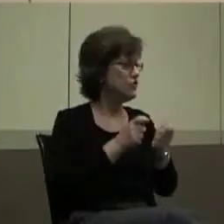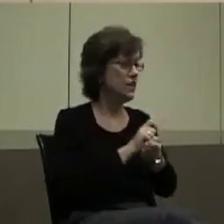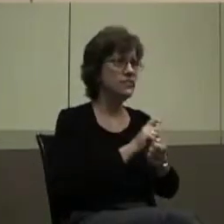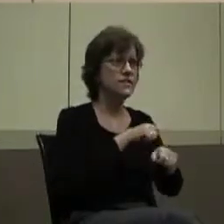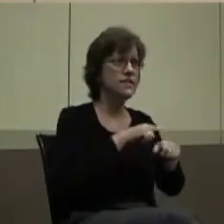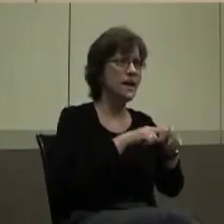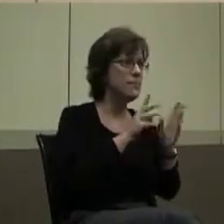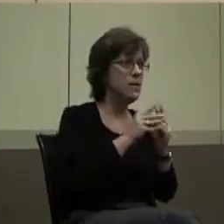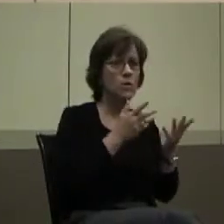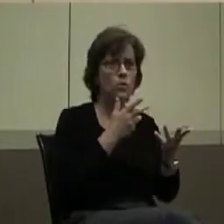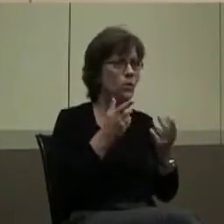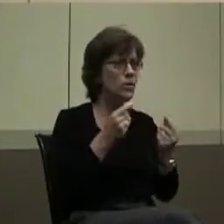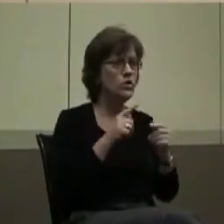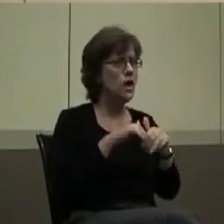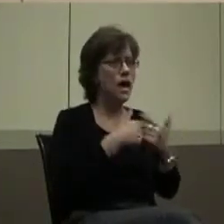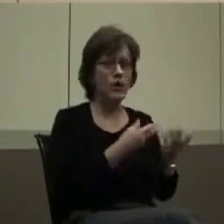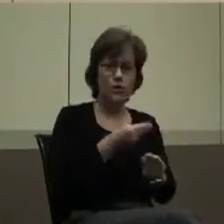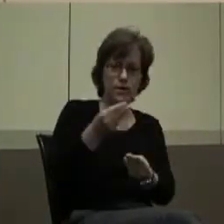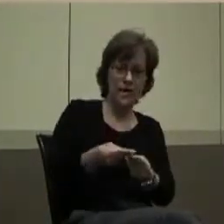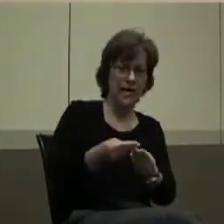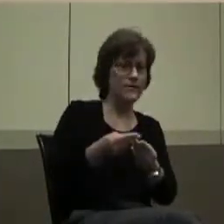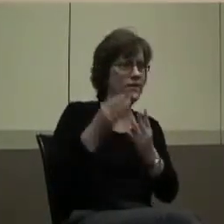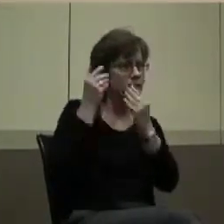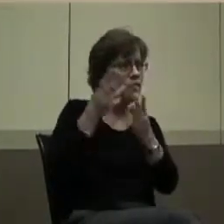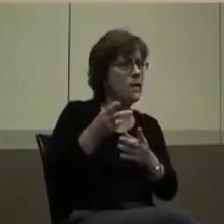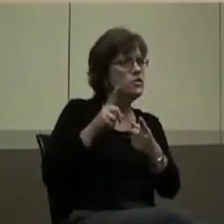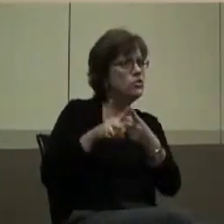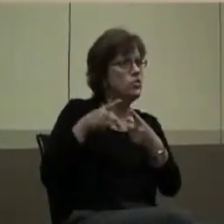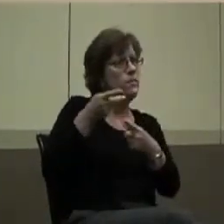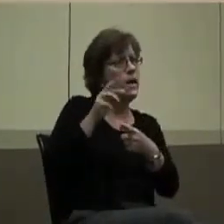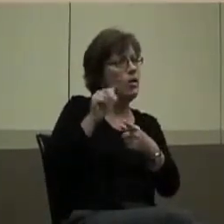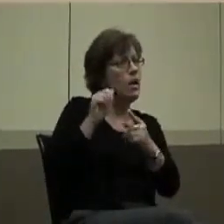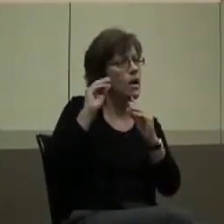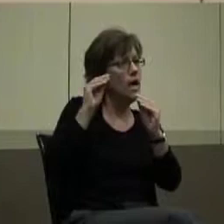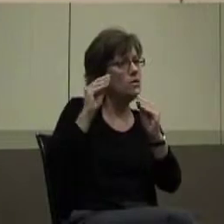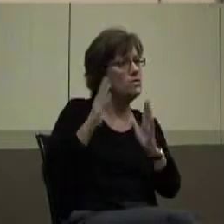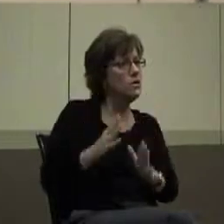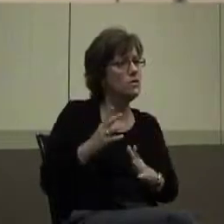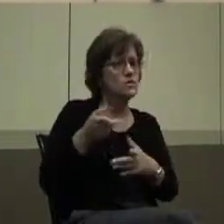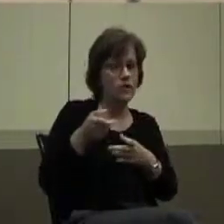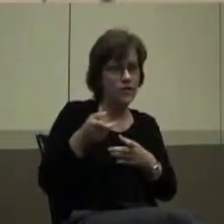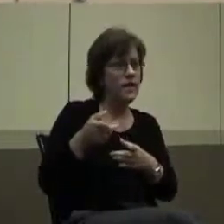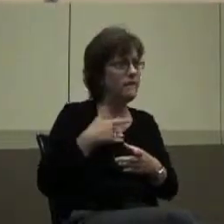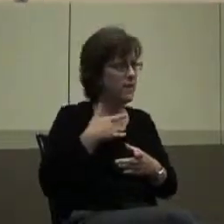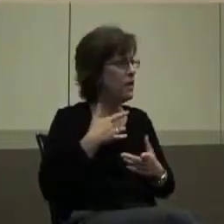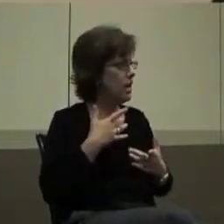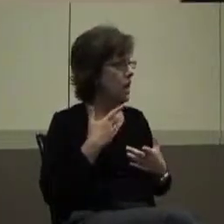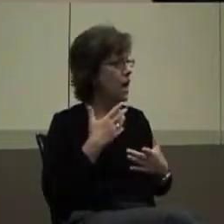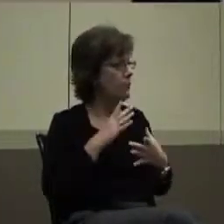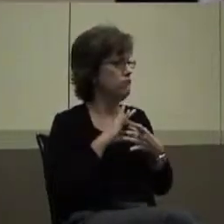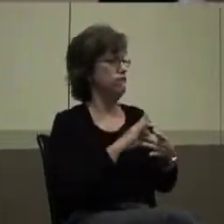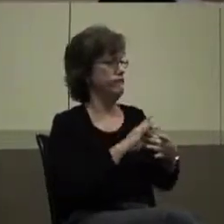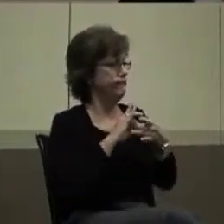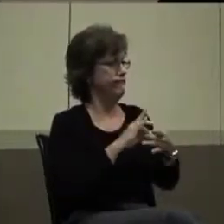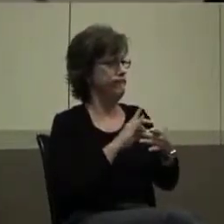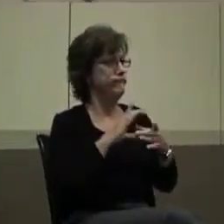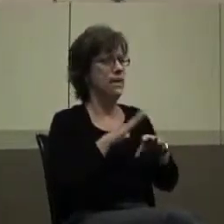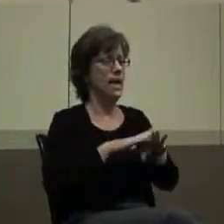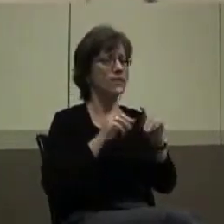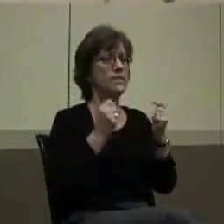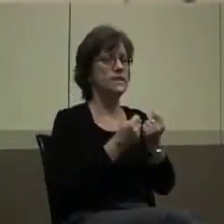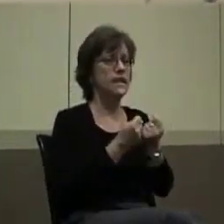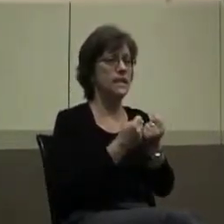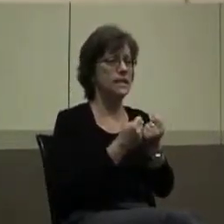change the time of the meeting, how do you get the information to the paraeducator, paraprofessional, so that the paraprofessional feels he or she is still part